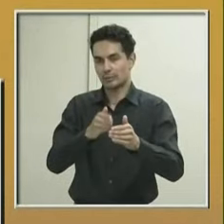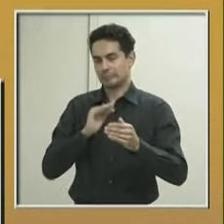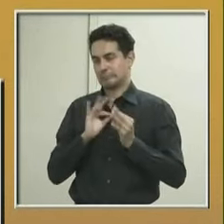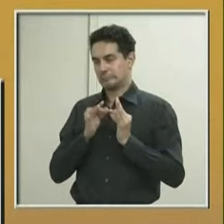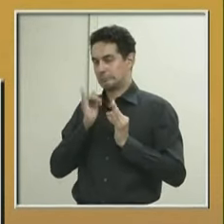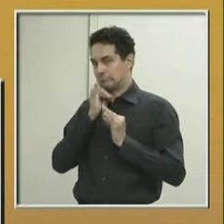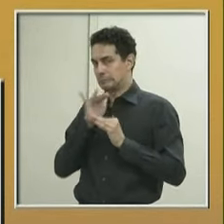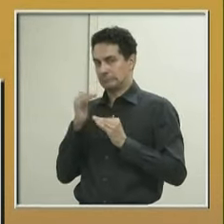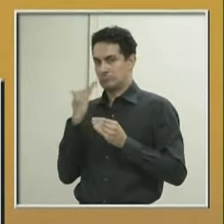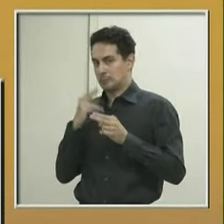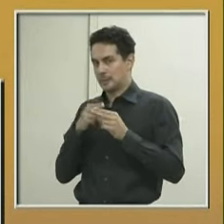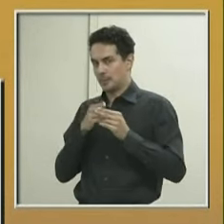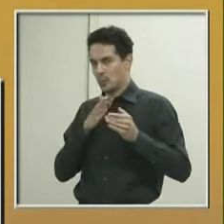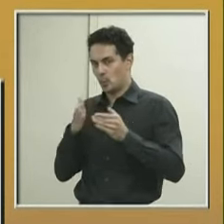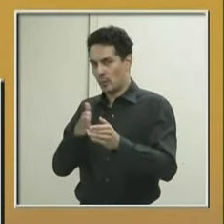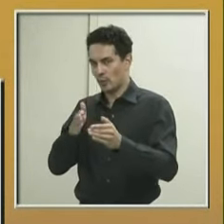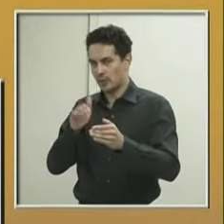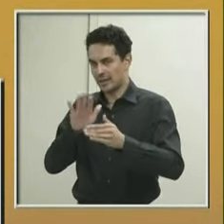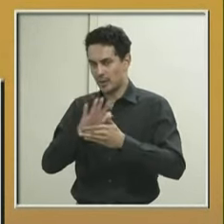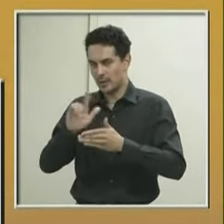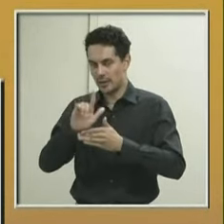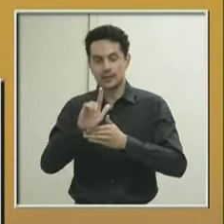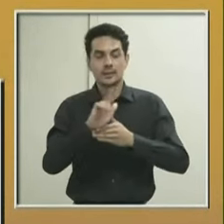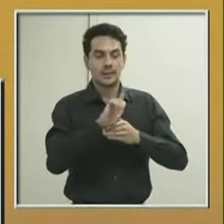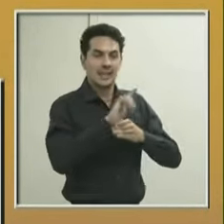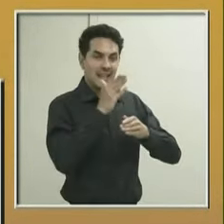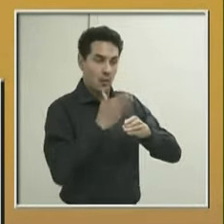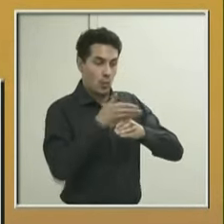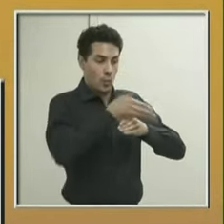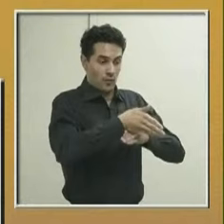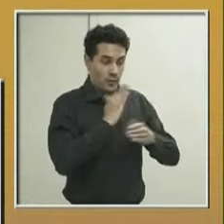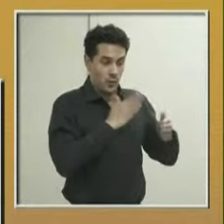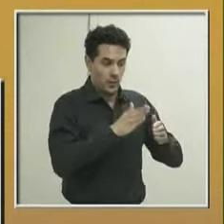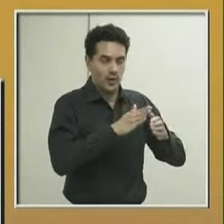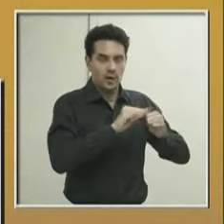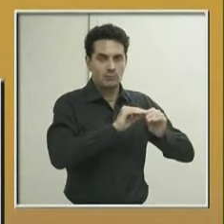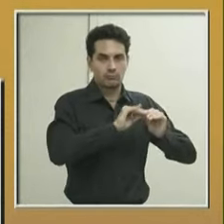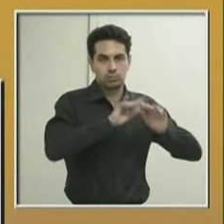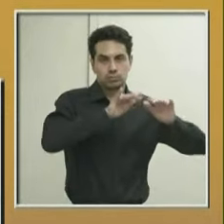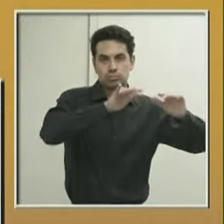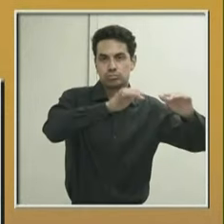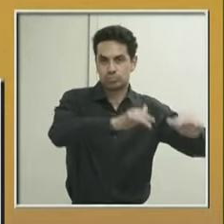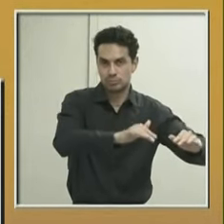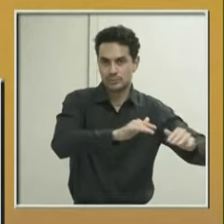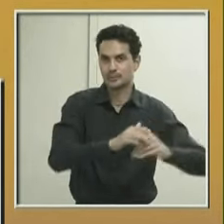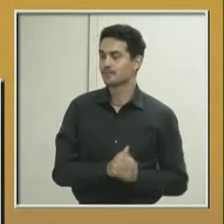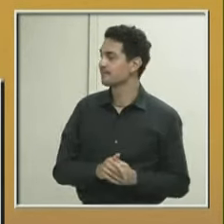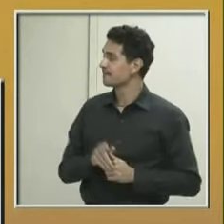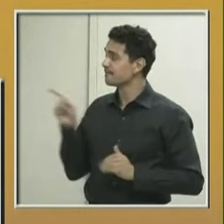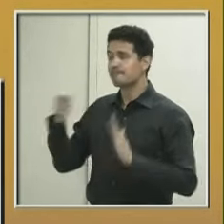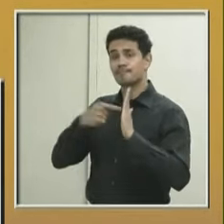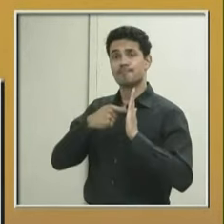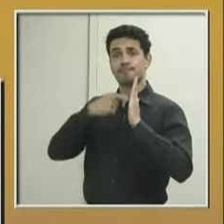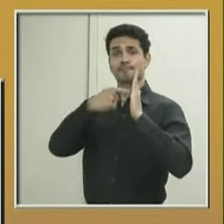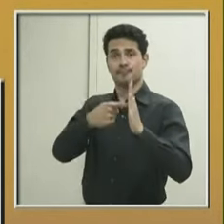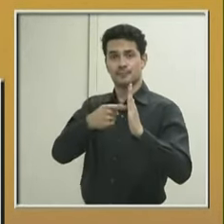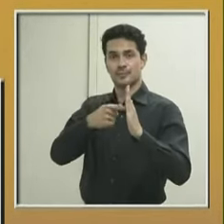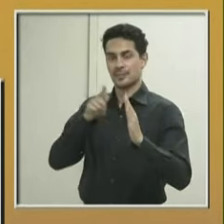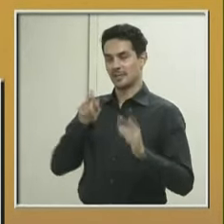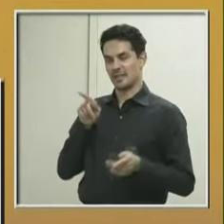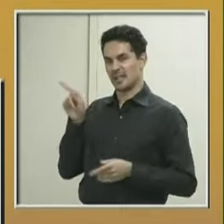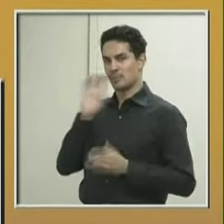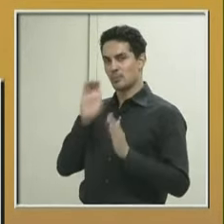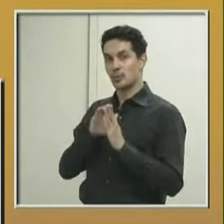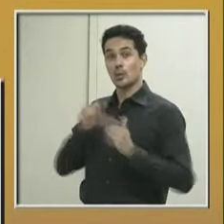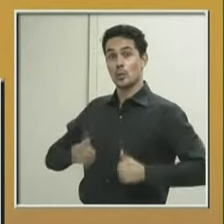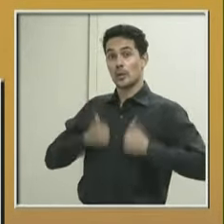These images here also give you an idea of what you're going to see in the report. These images show an example of a video shared by a resident